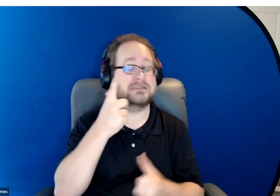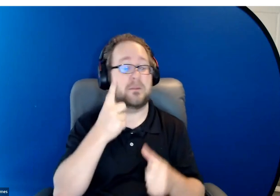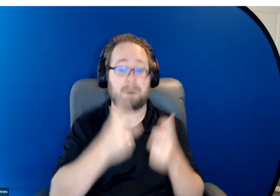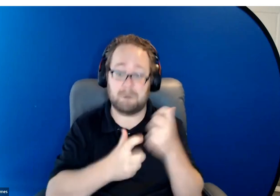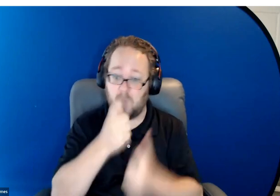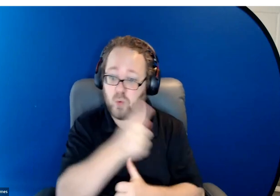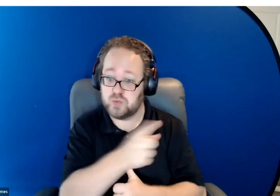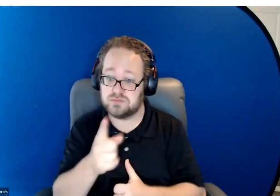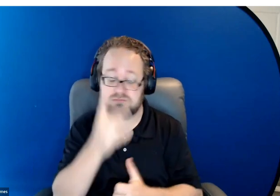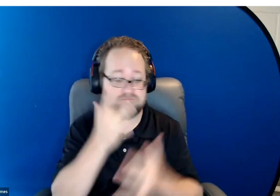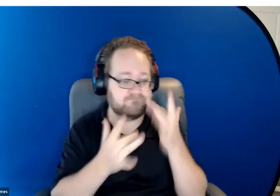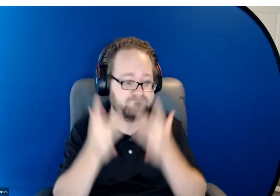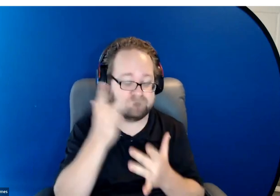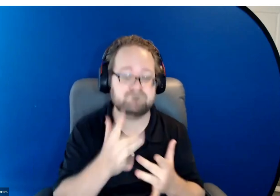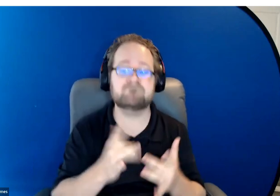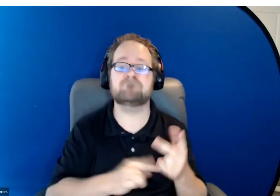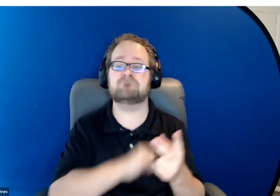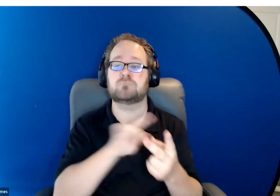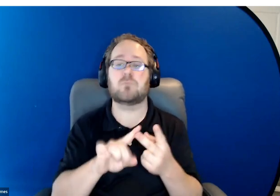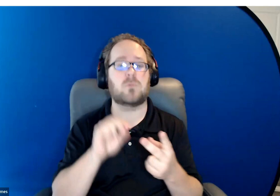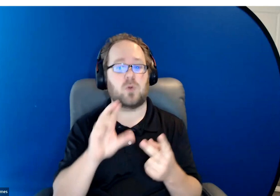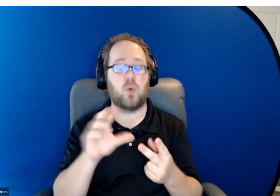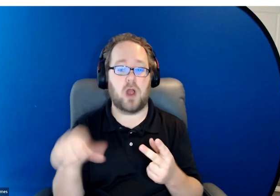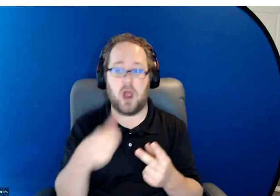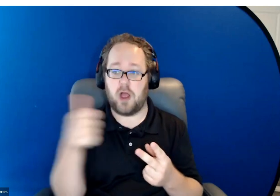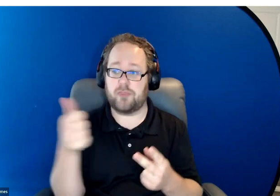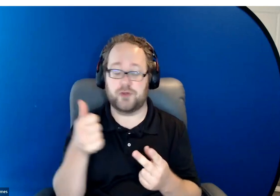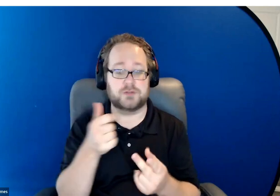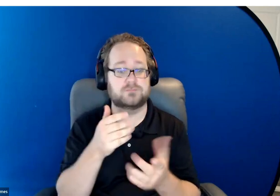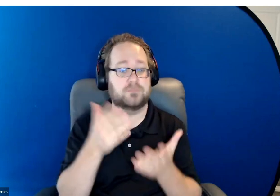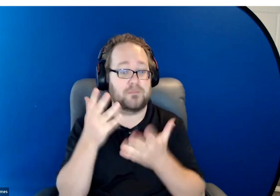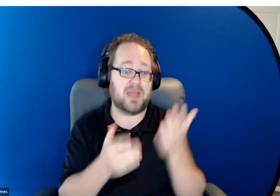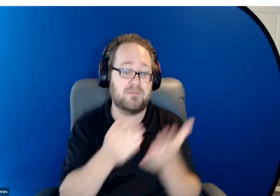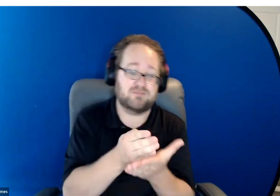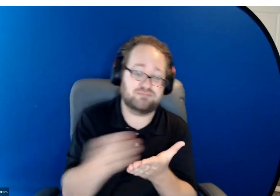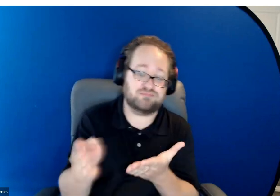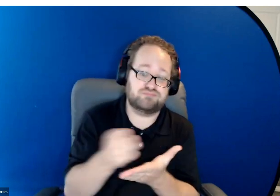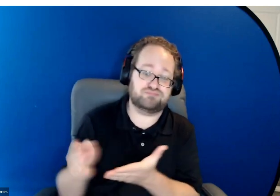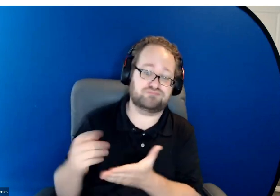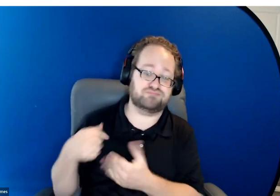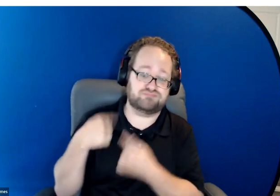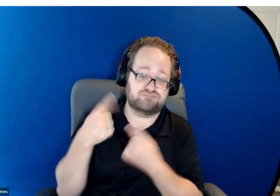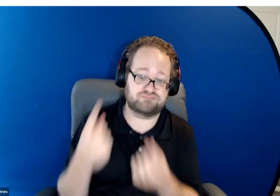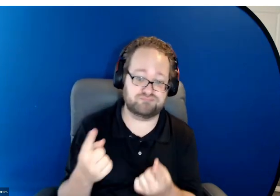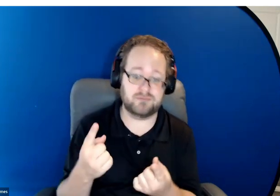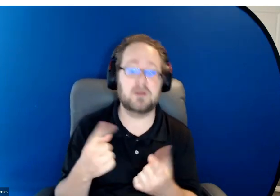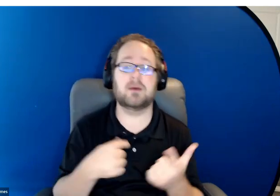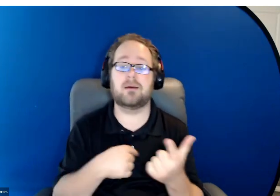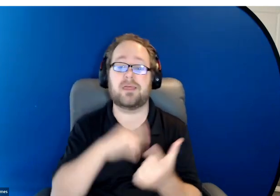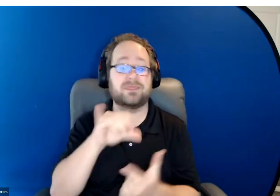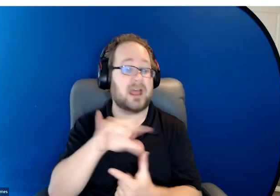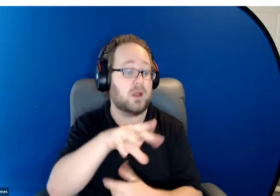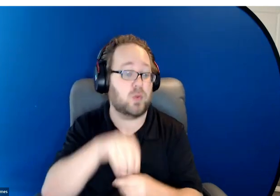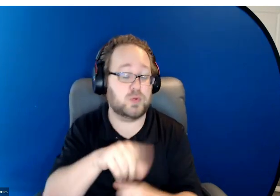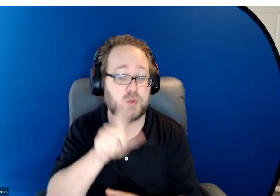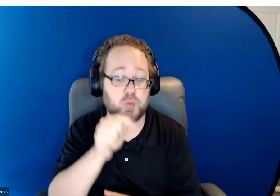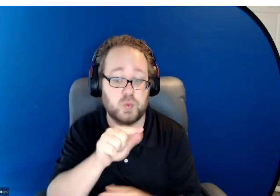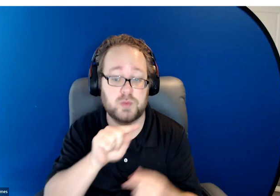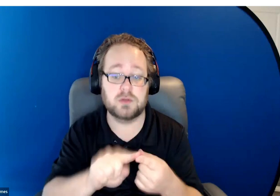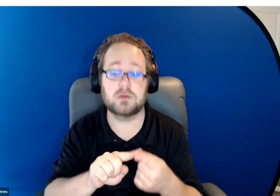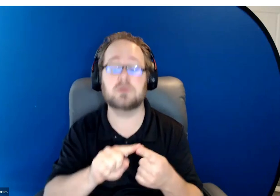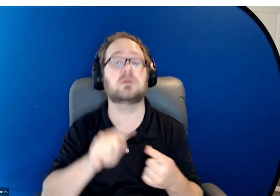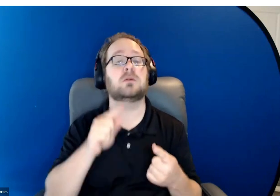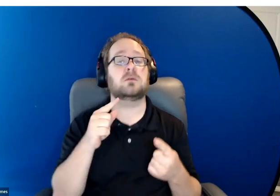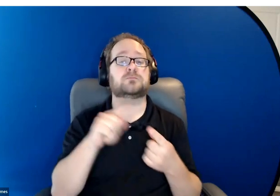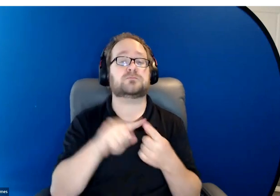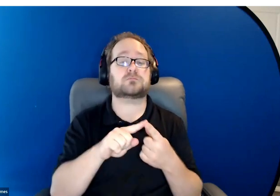That includes people of color and Native Americans, people who might not speak English, as a first language, LGBTQIA